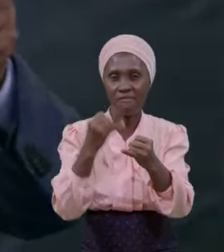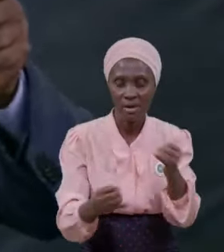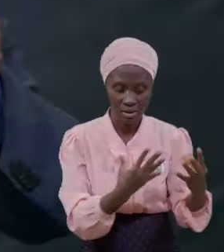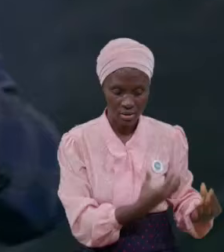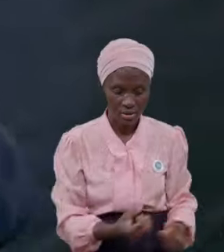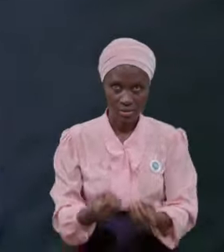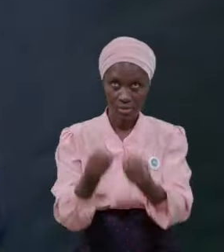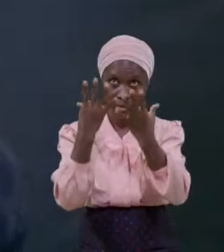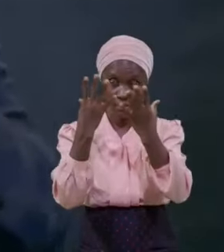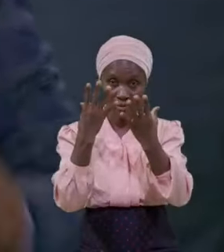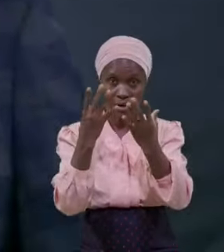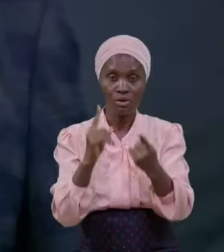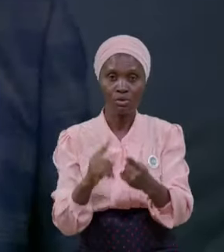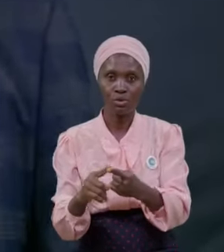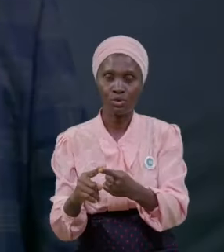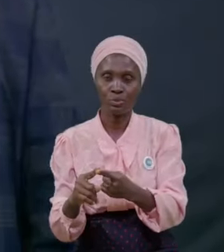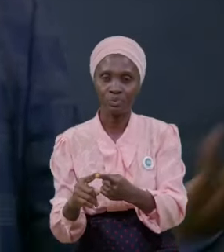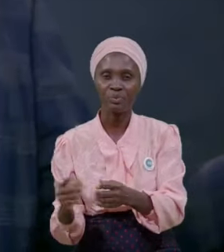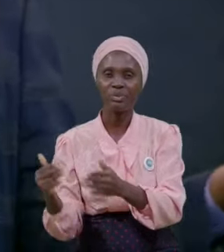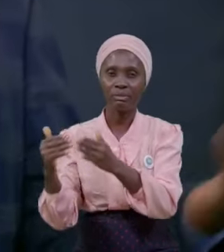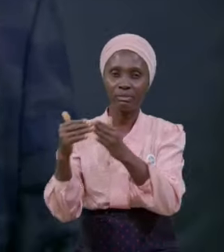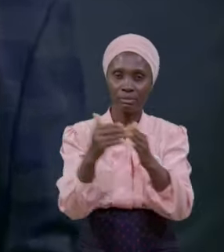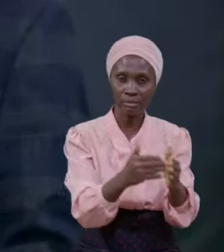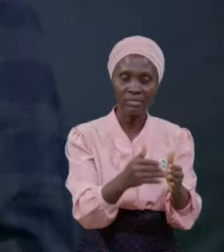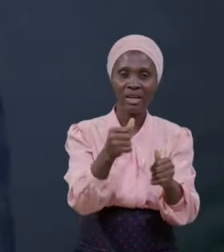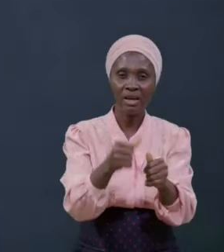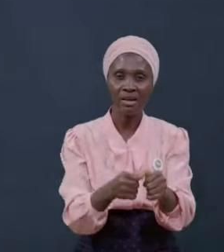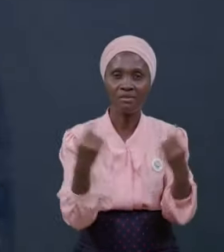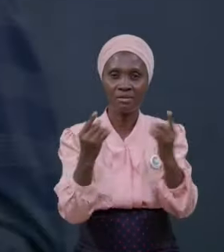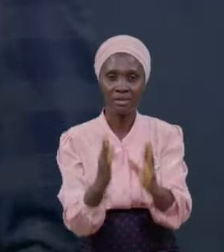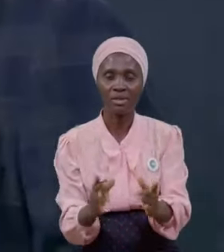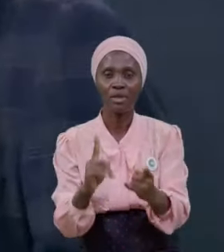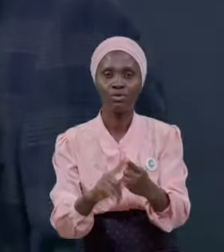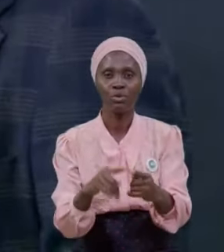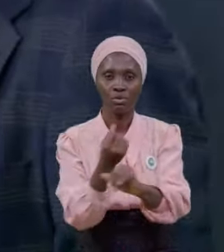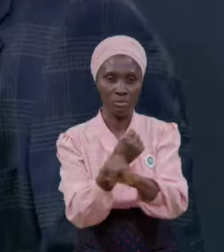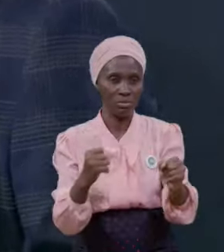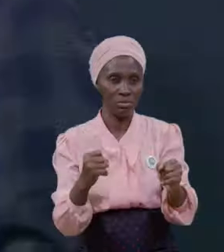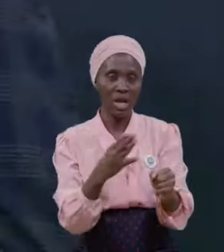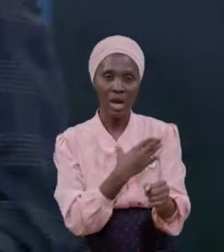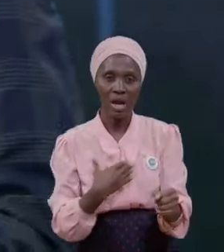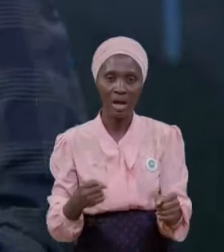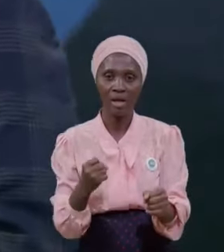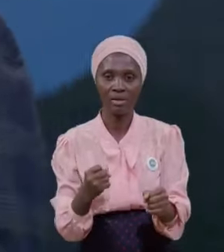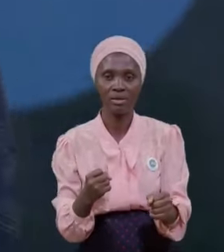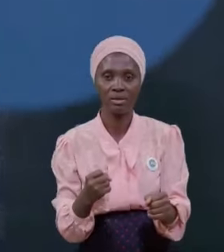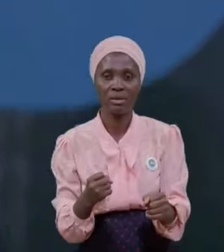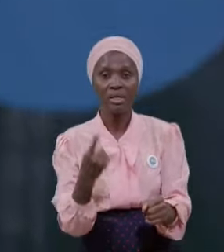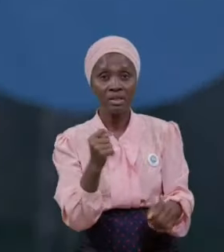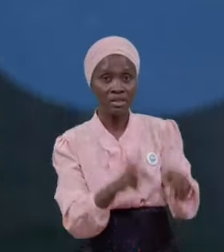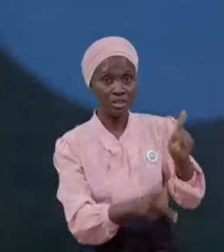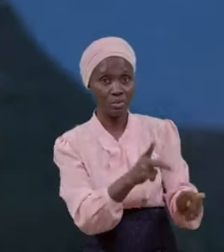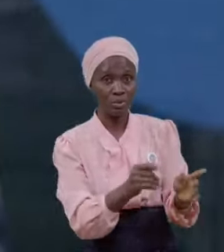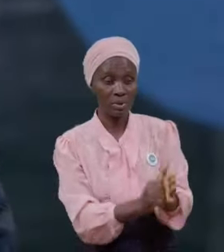sinner to salvation. And in his day, the people that came and they received